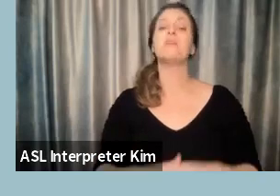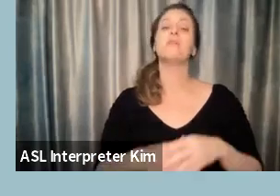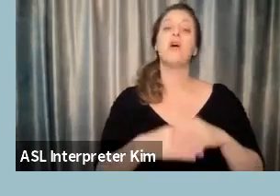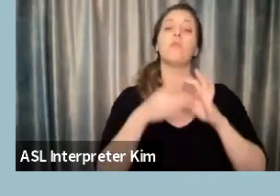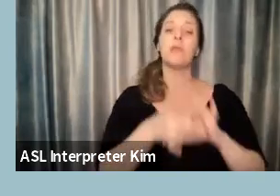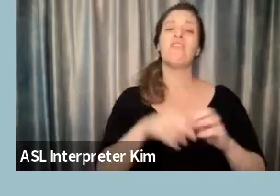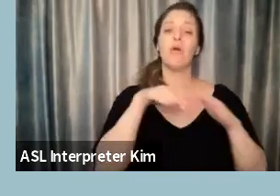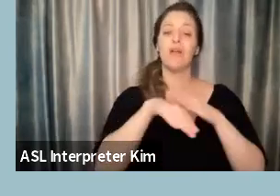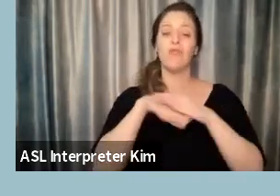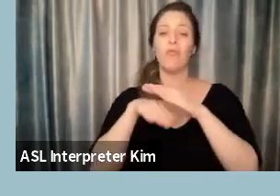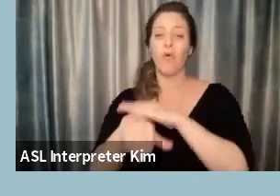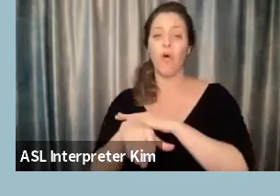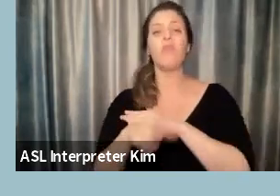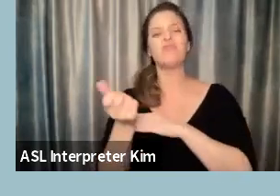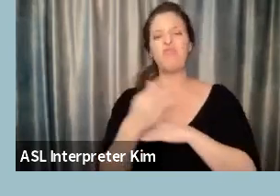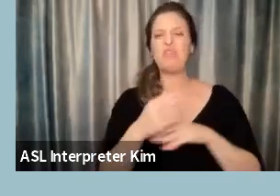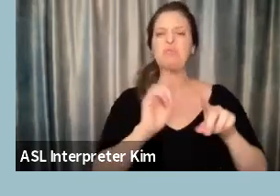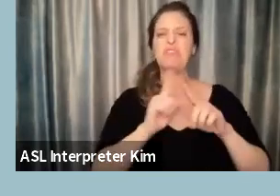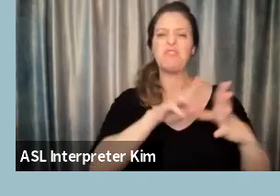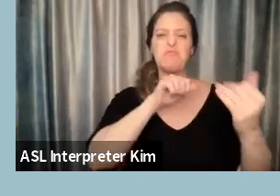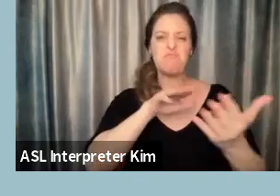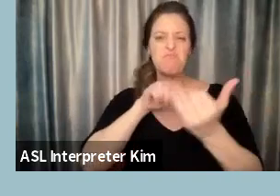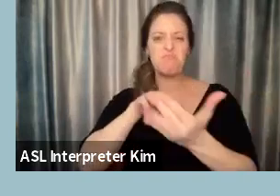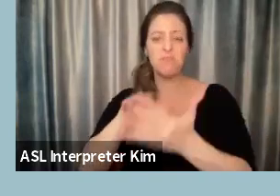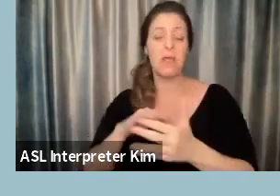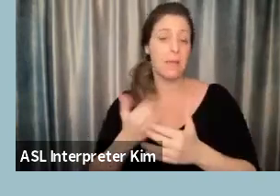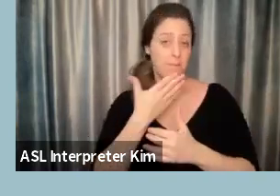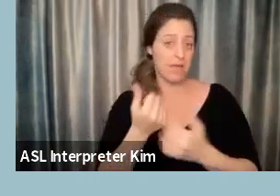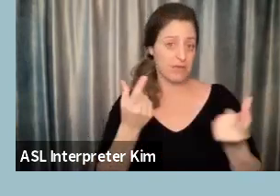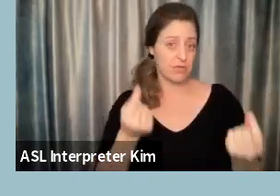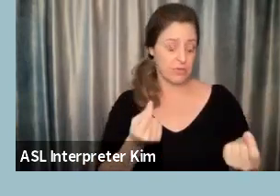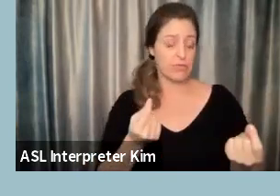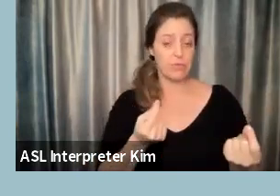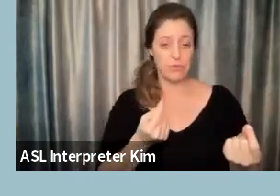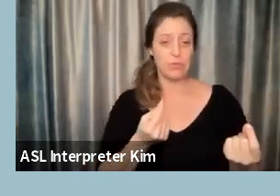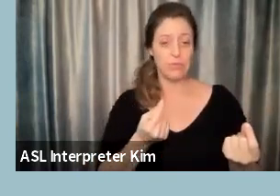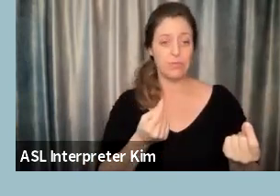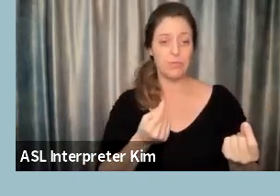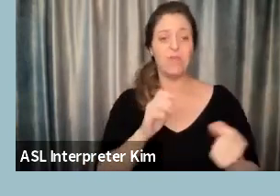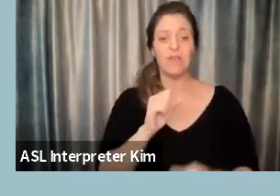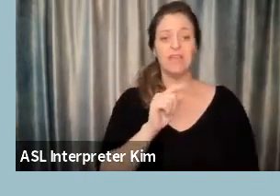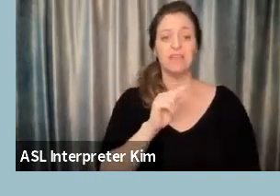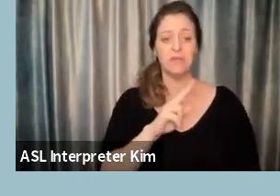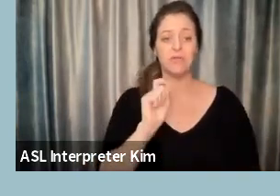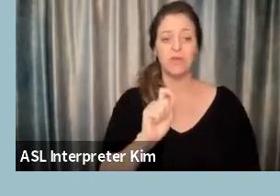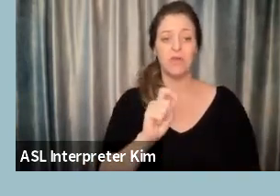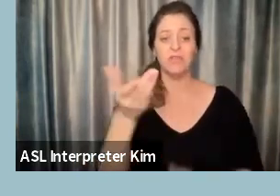enrollment. The best way, we recommend this, is if you go to the